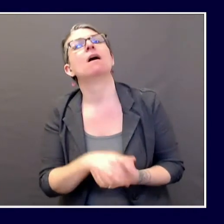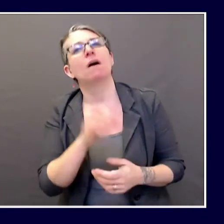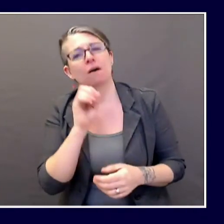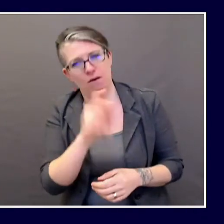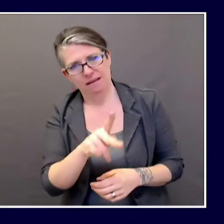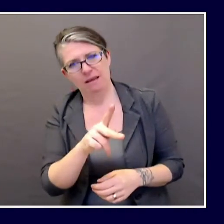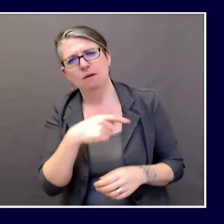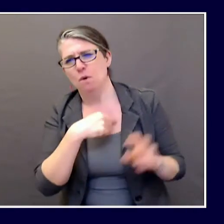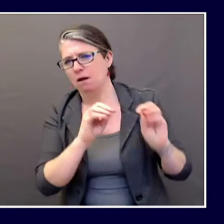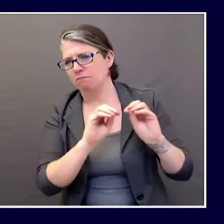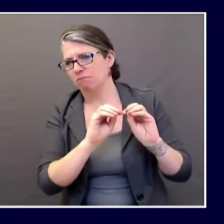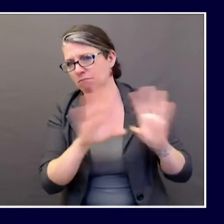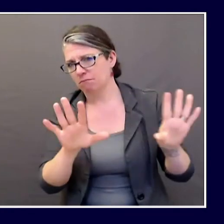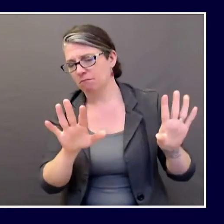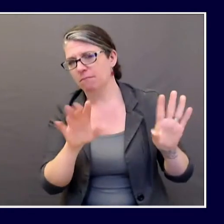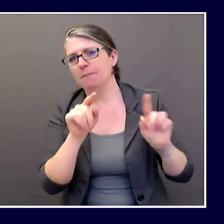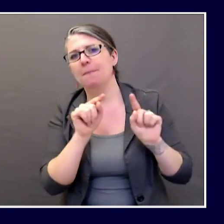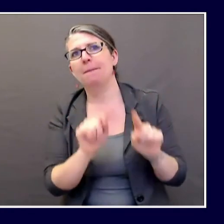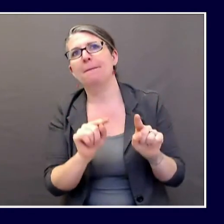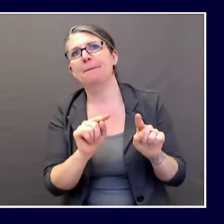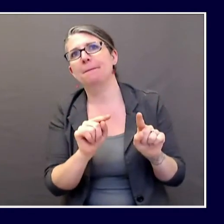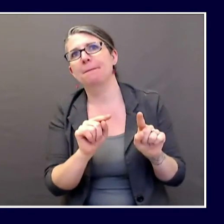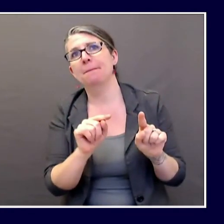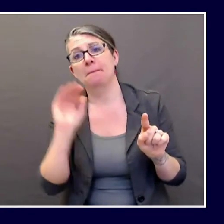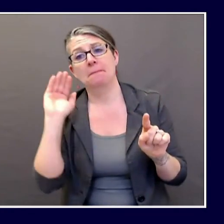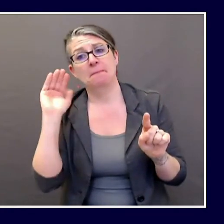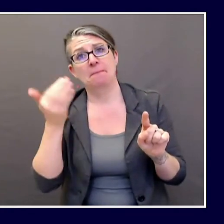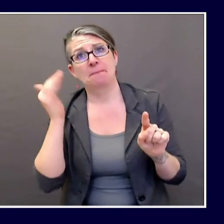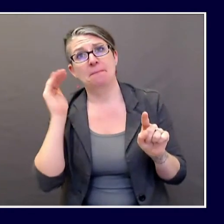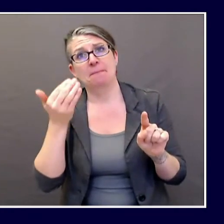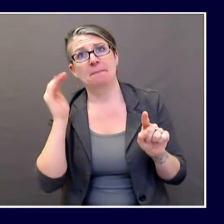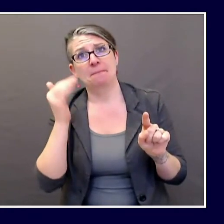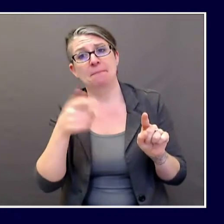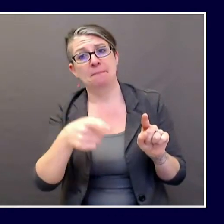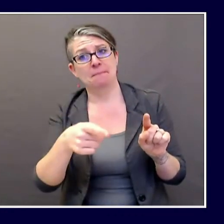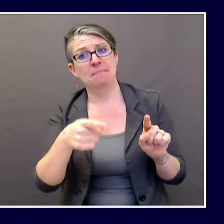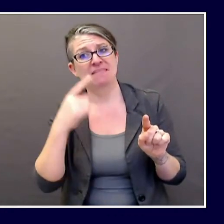they might be vaccinated with the J&J vaccines, or is it going to be the?